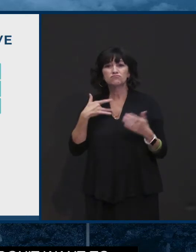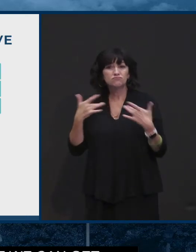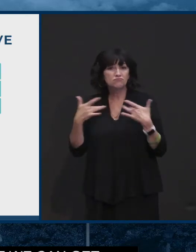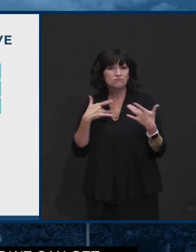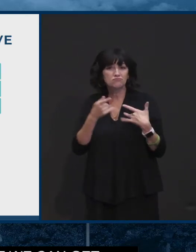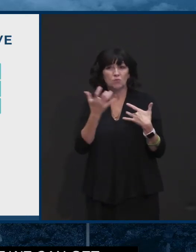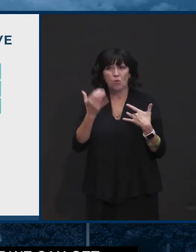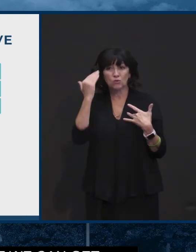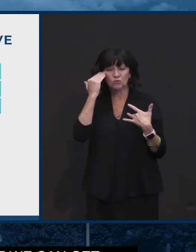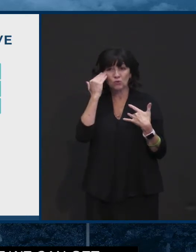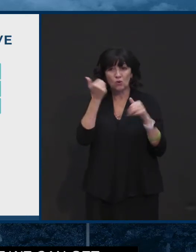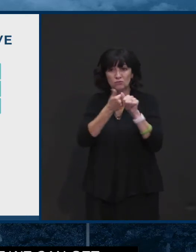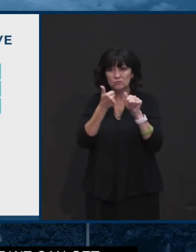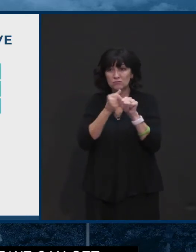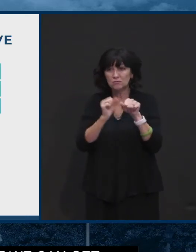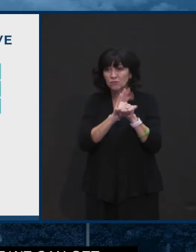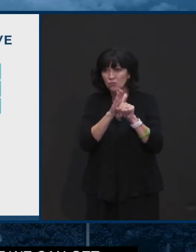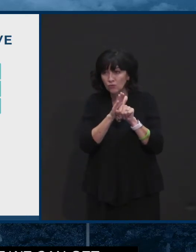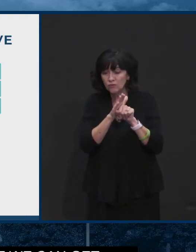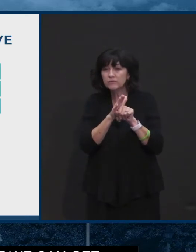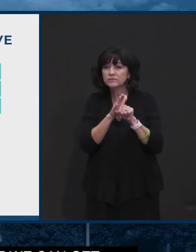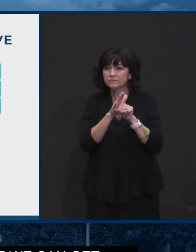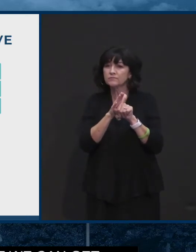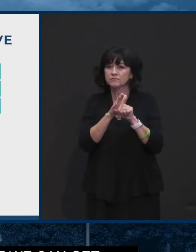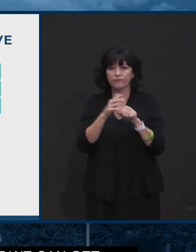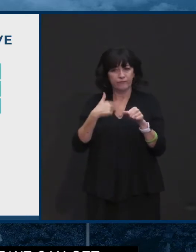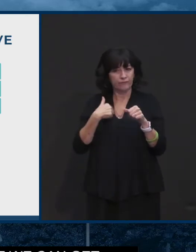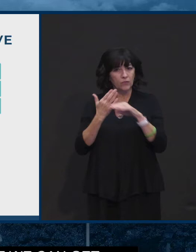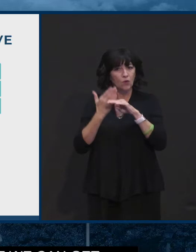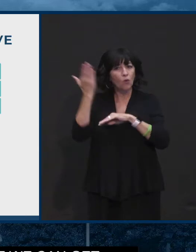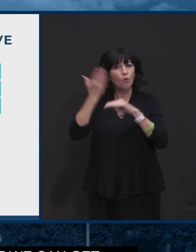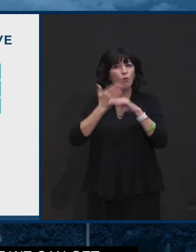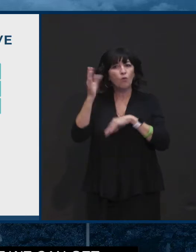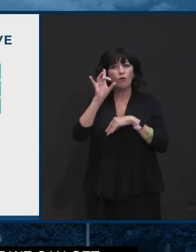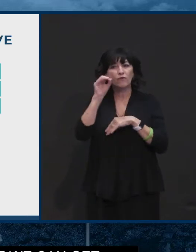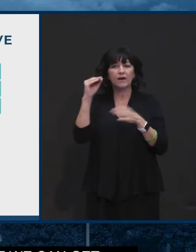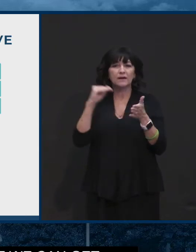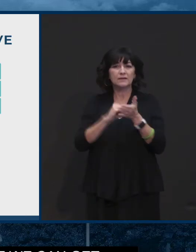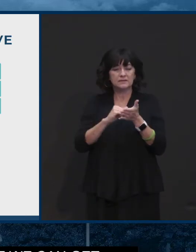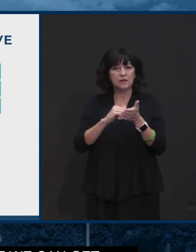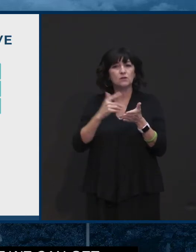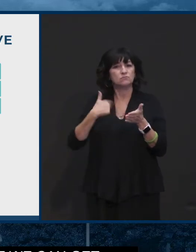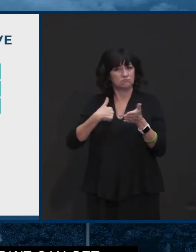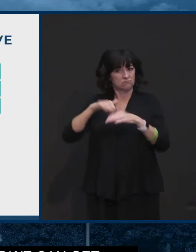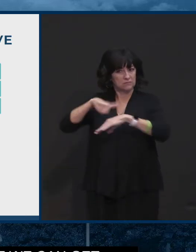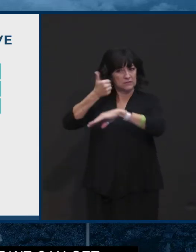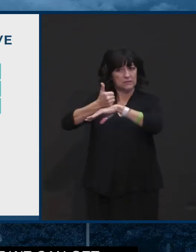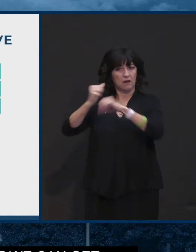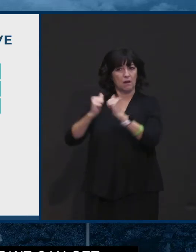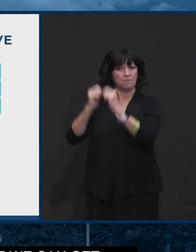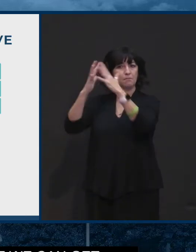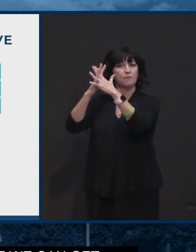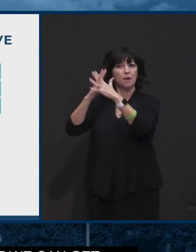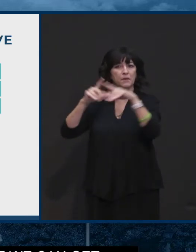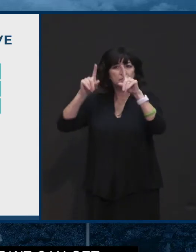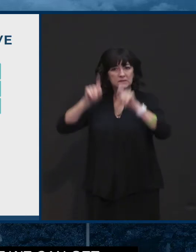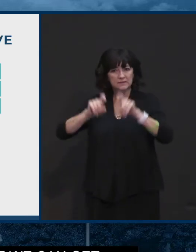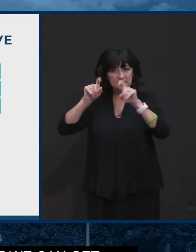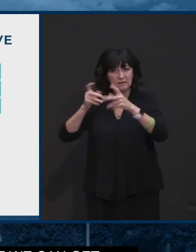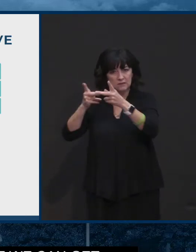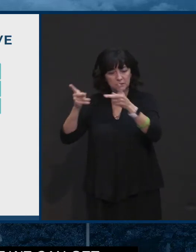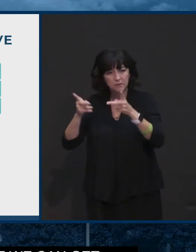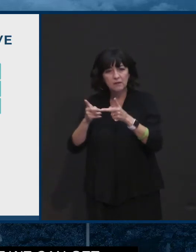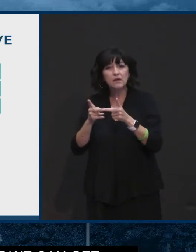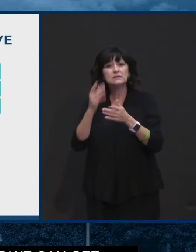was 80,000. We're exceeding that goal, getting a lot of pop-up testing sites at community organizations,